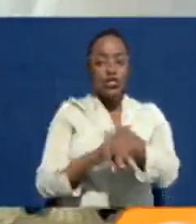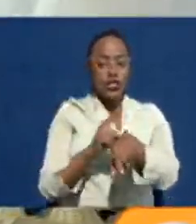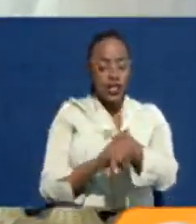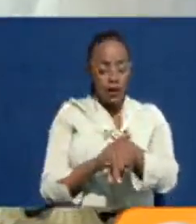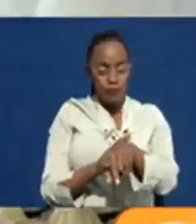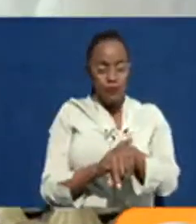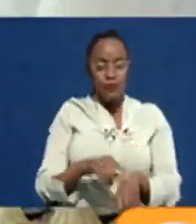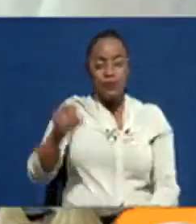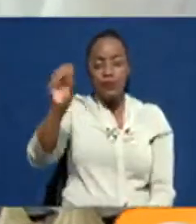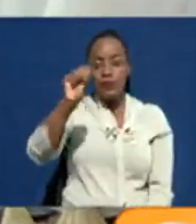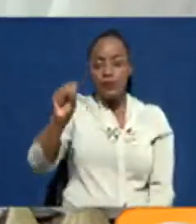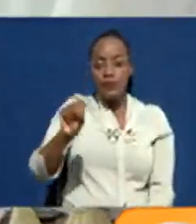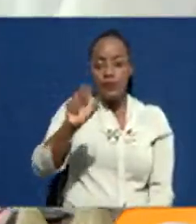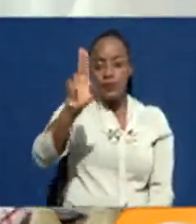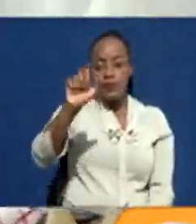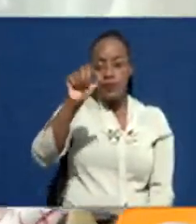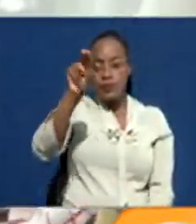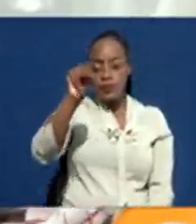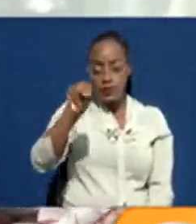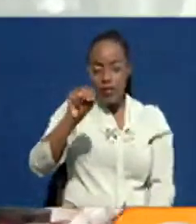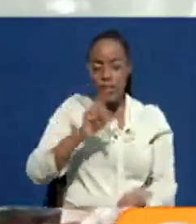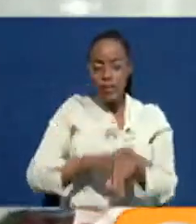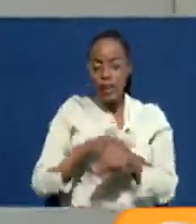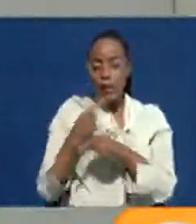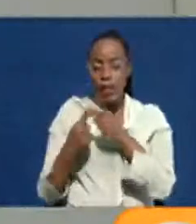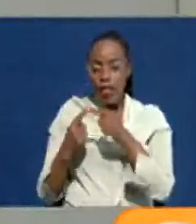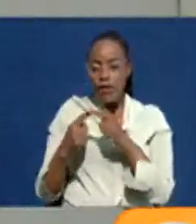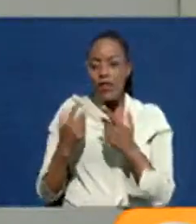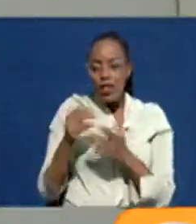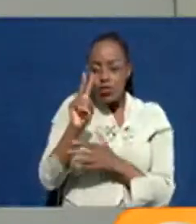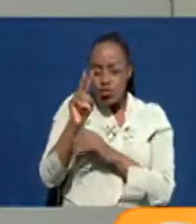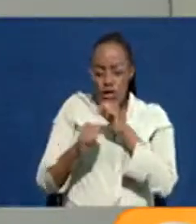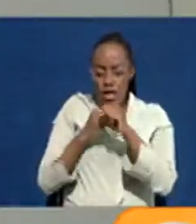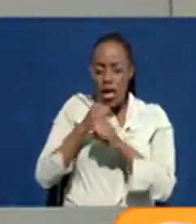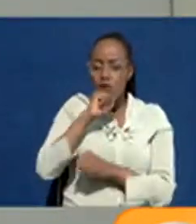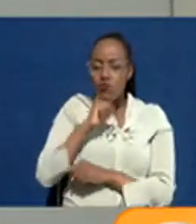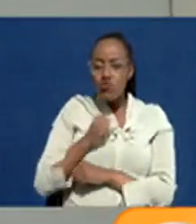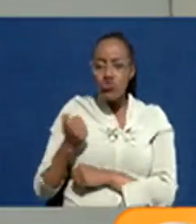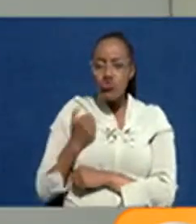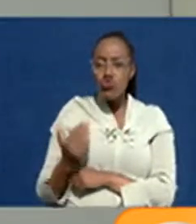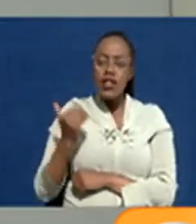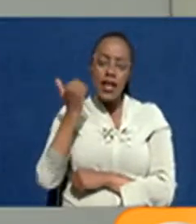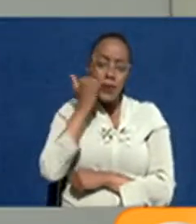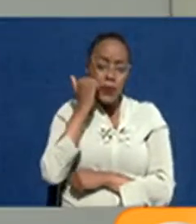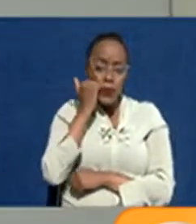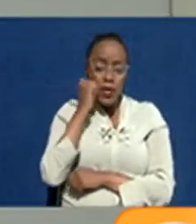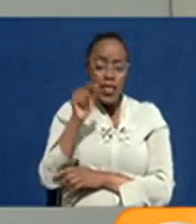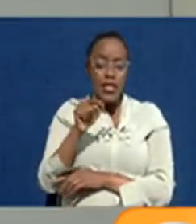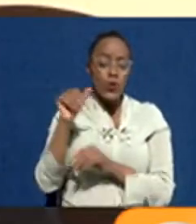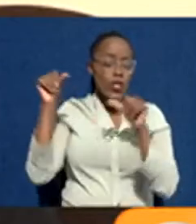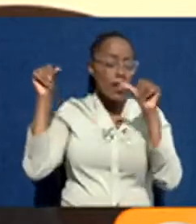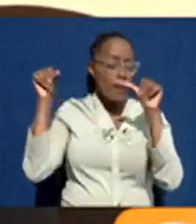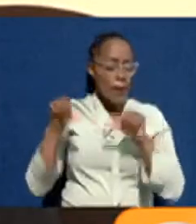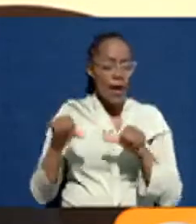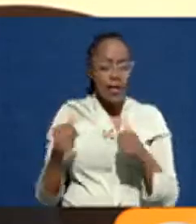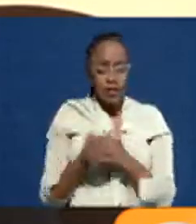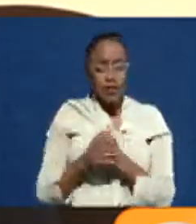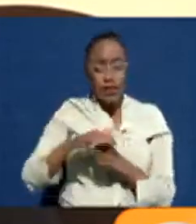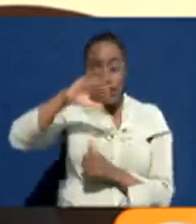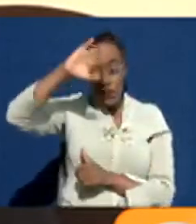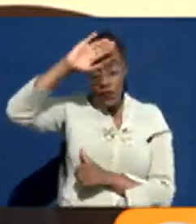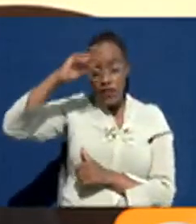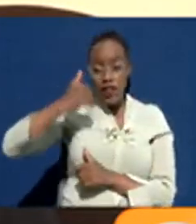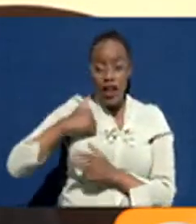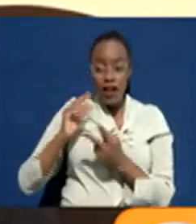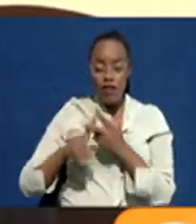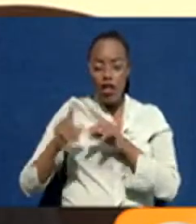For Susan, an encounter with dengue fever for her 2-year-old daughter then was the worst. She had fever.